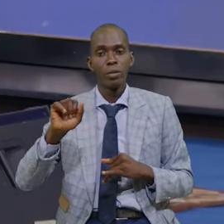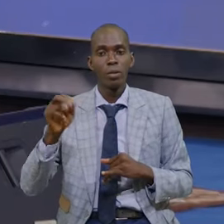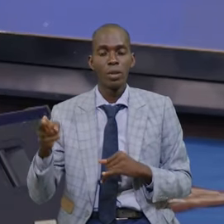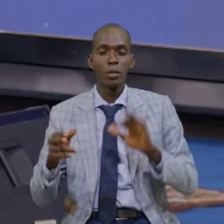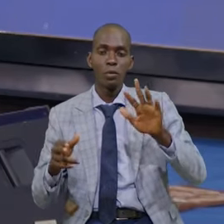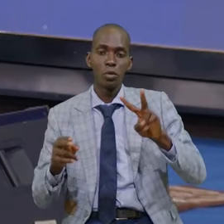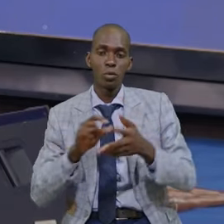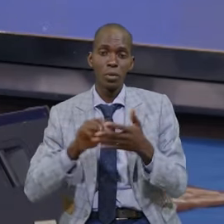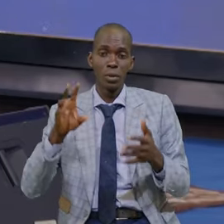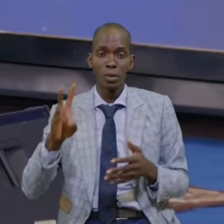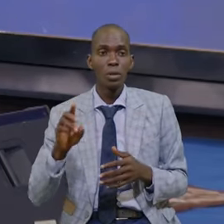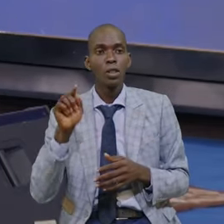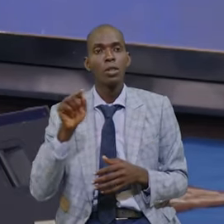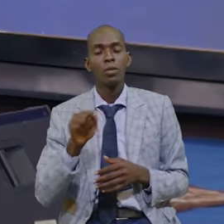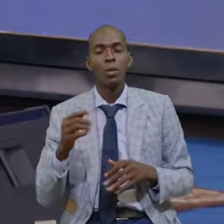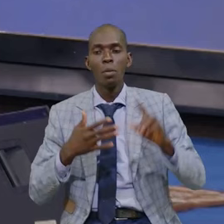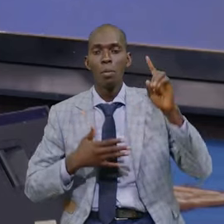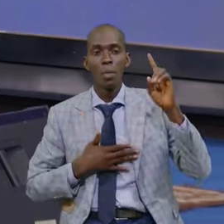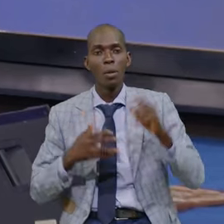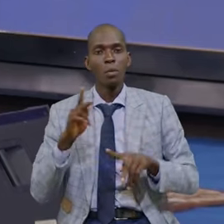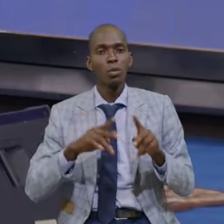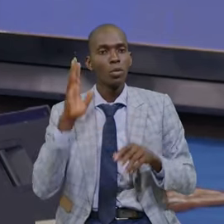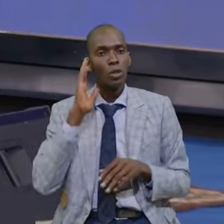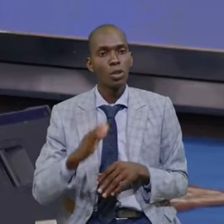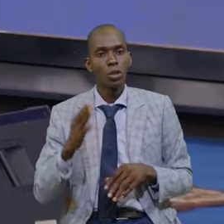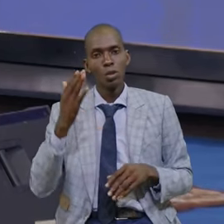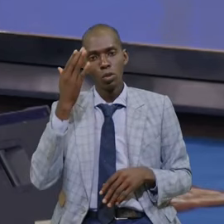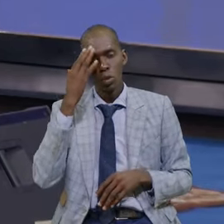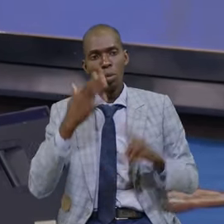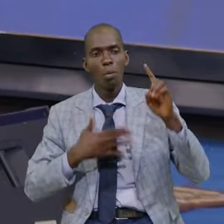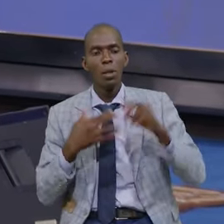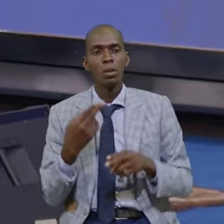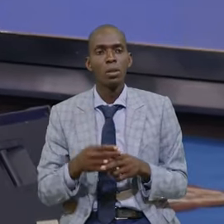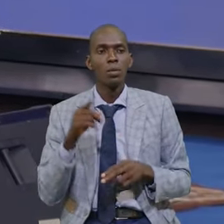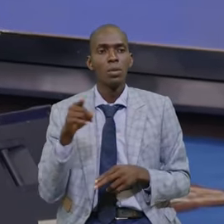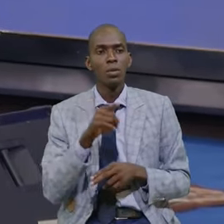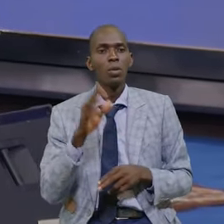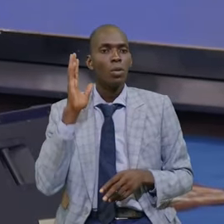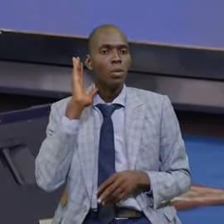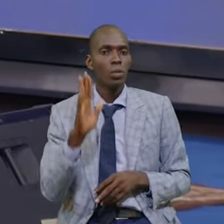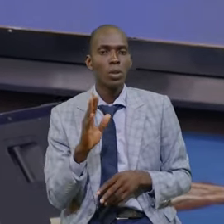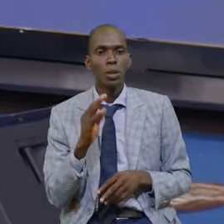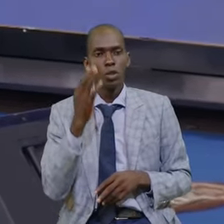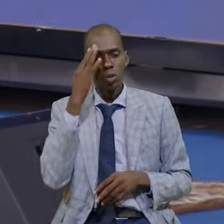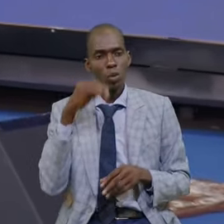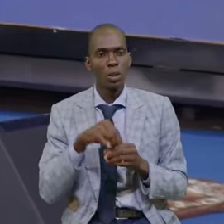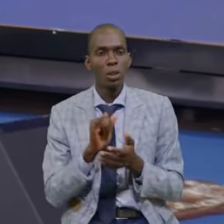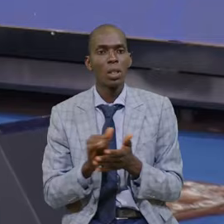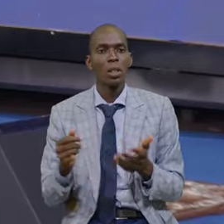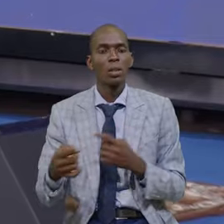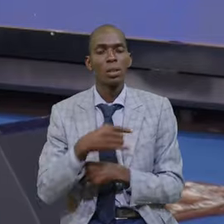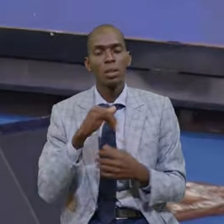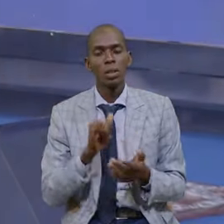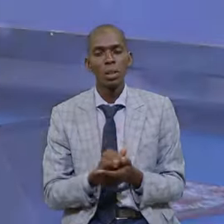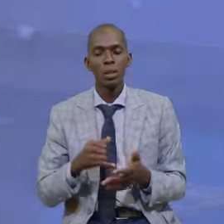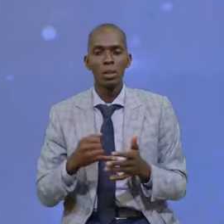he that does speak. Behold, it is I. Look at verse 7. In verse